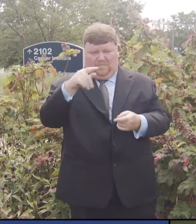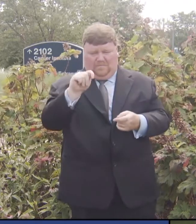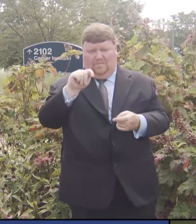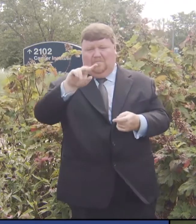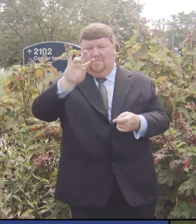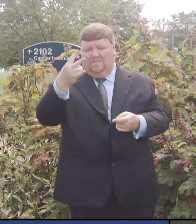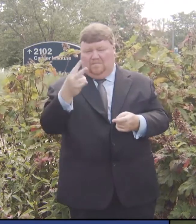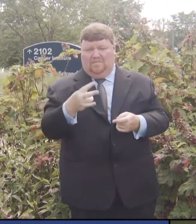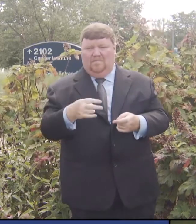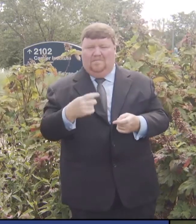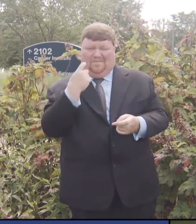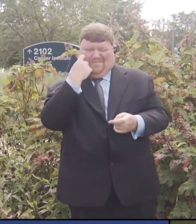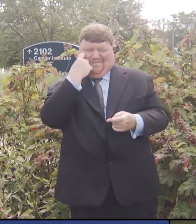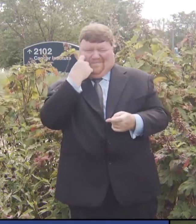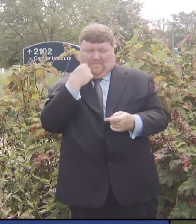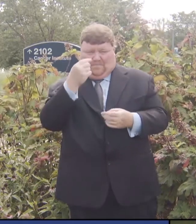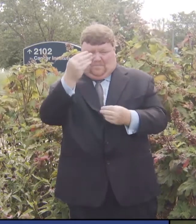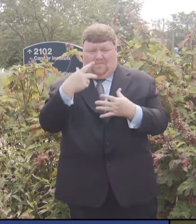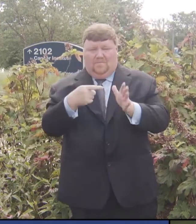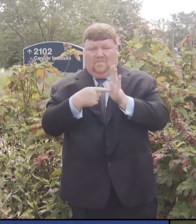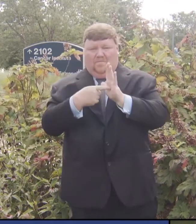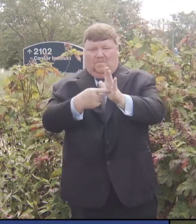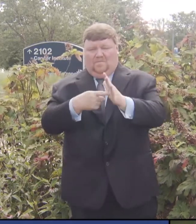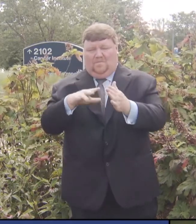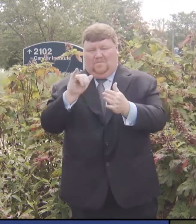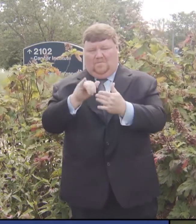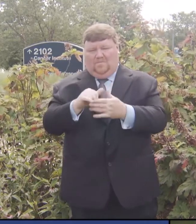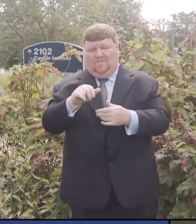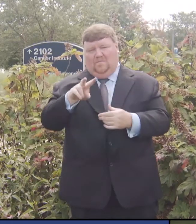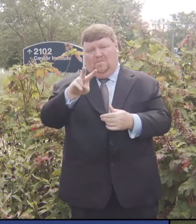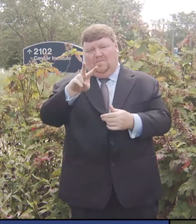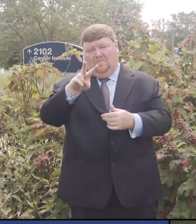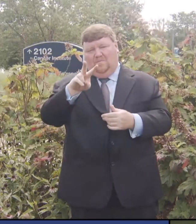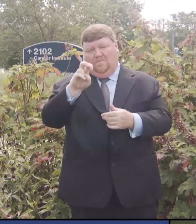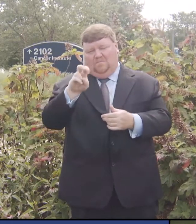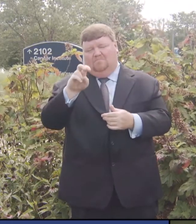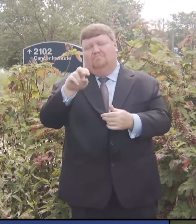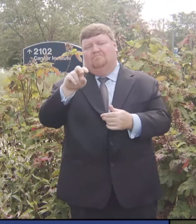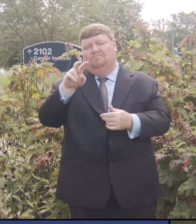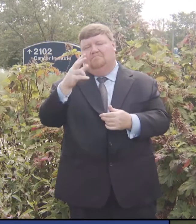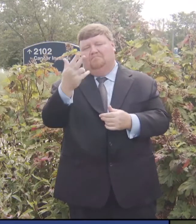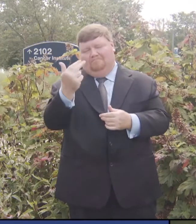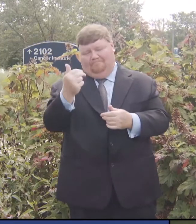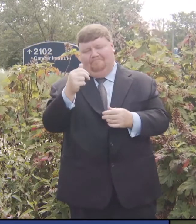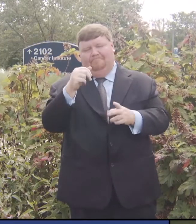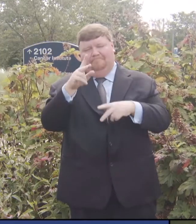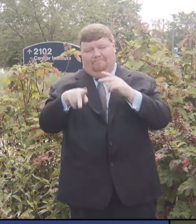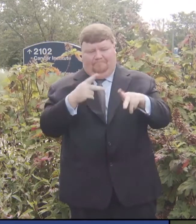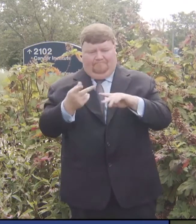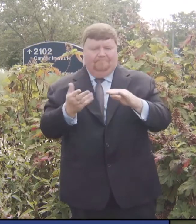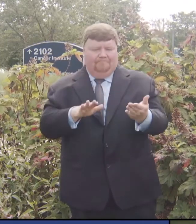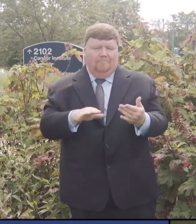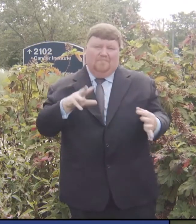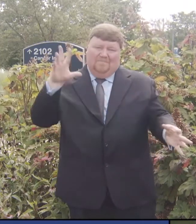latest data shows that tragically 213 folks have died. That was out of a total of